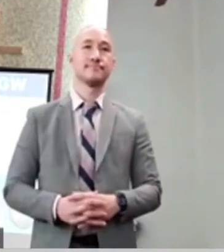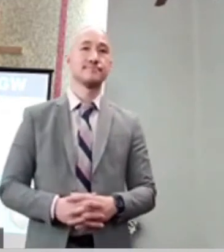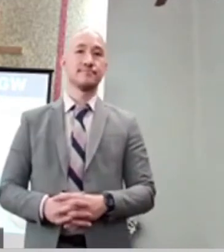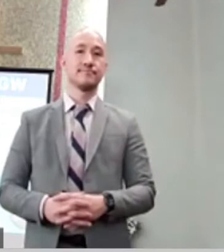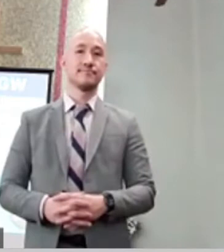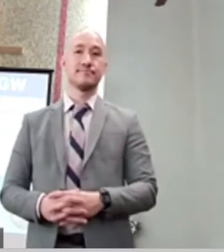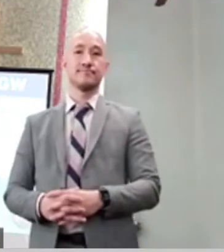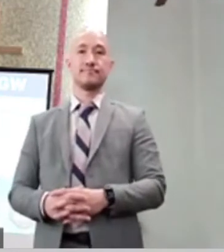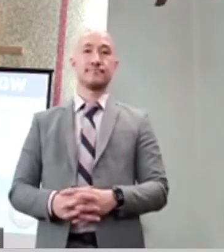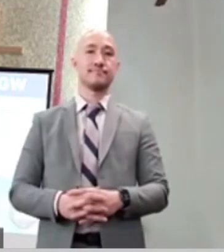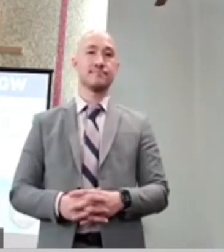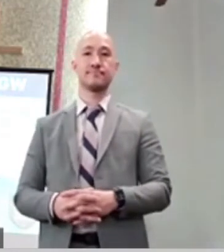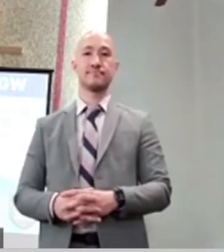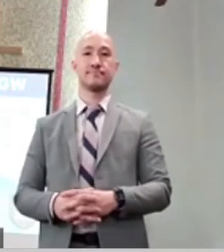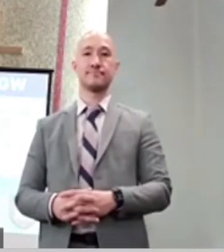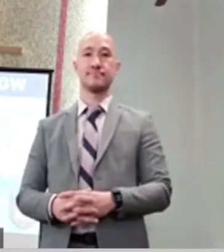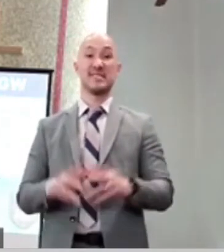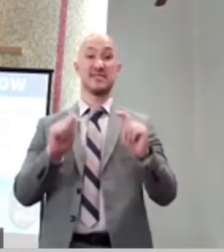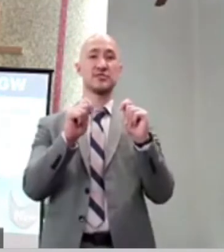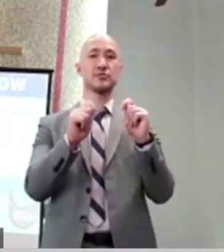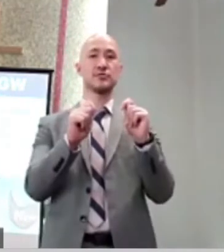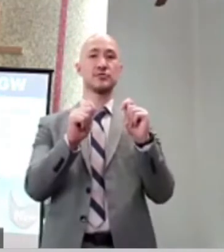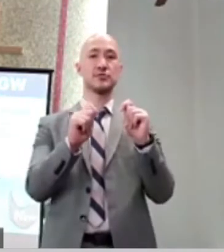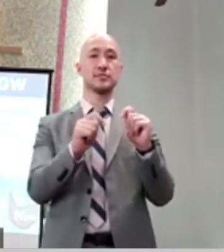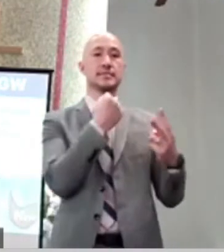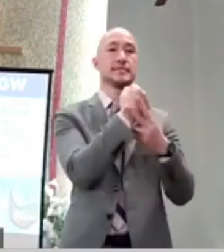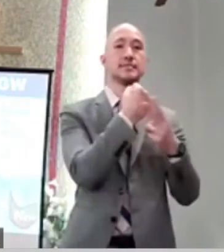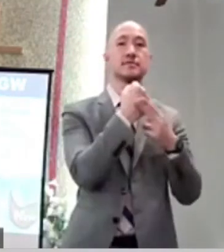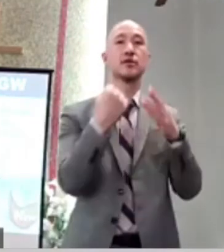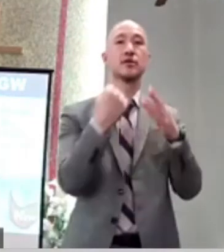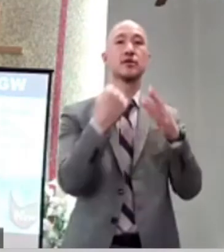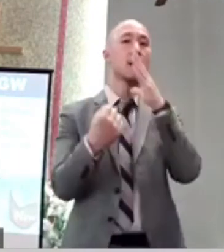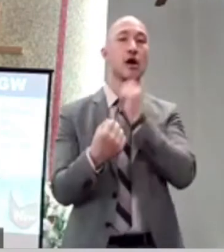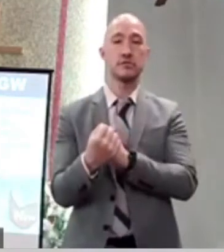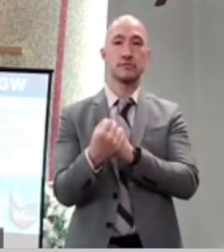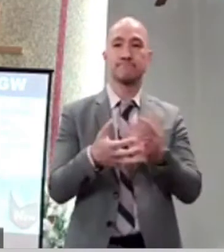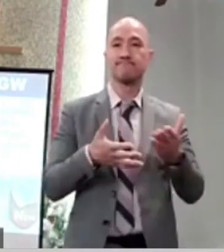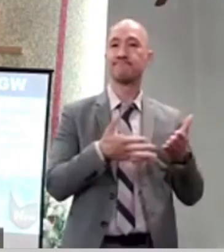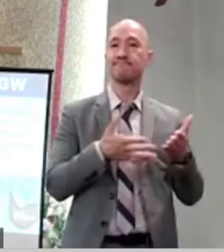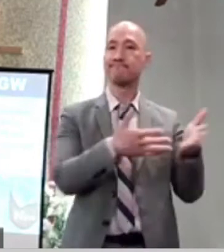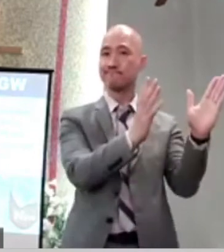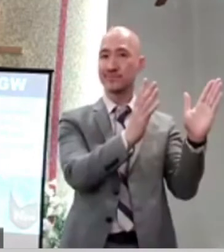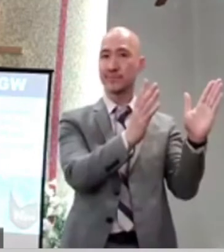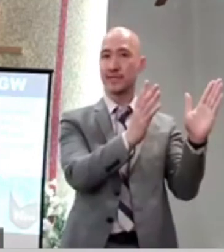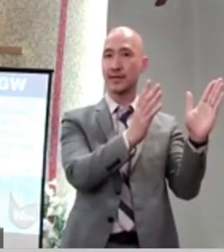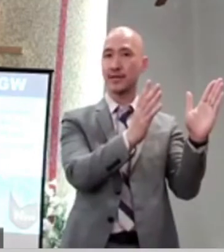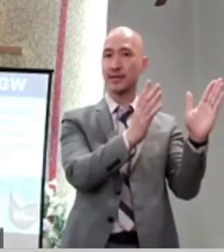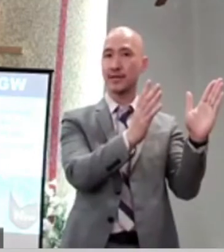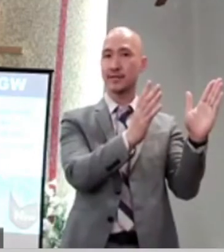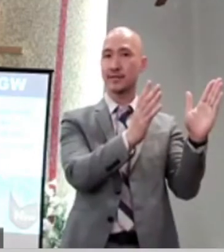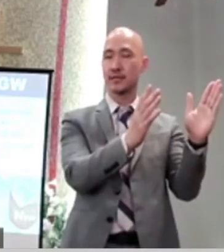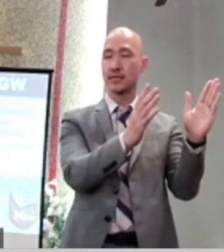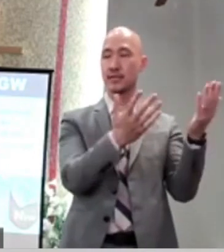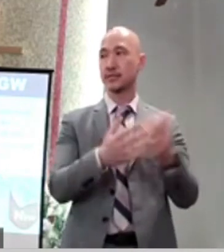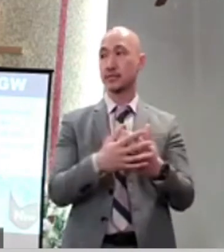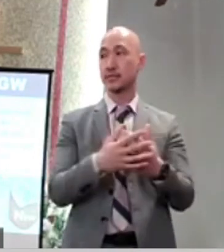been made stiff by your ideologies. So if I'm trying to teach you a new thing, you're just going to